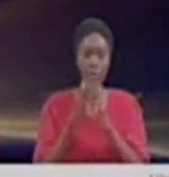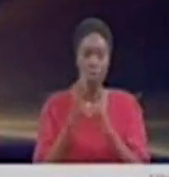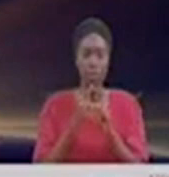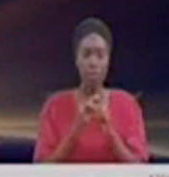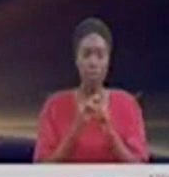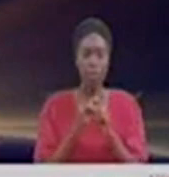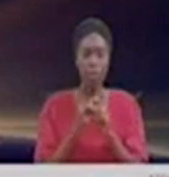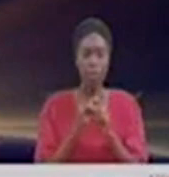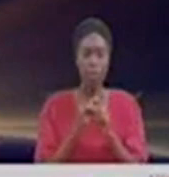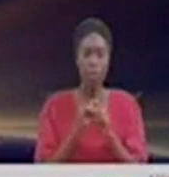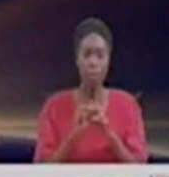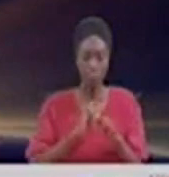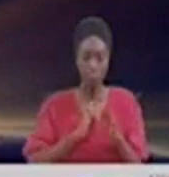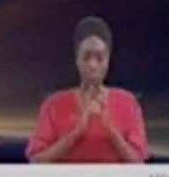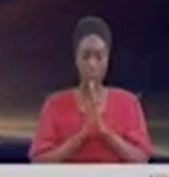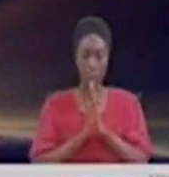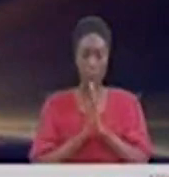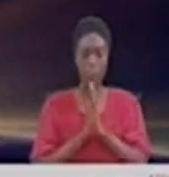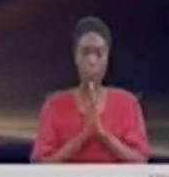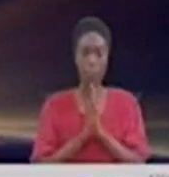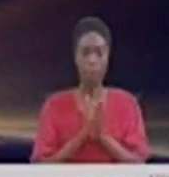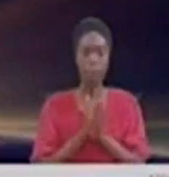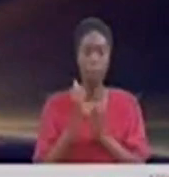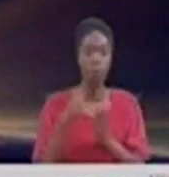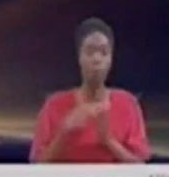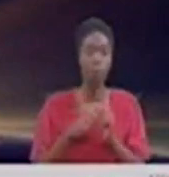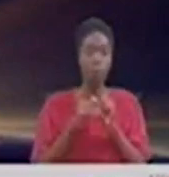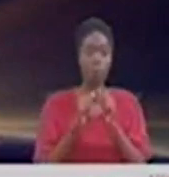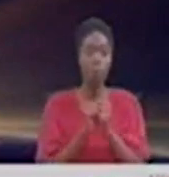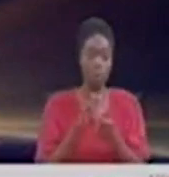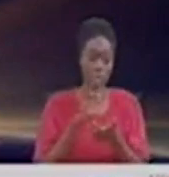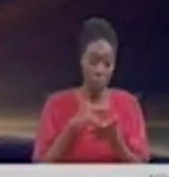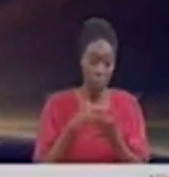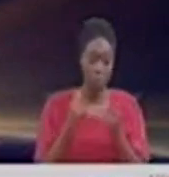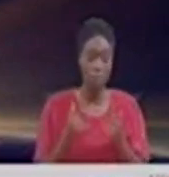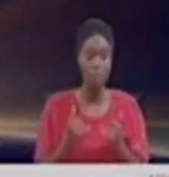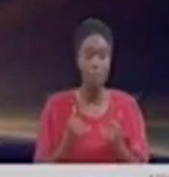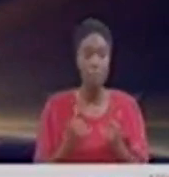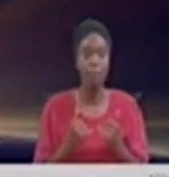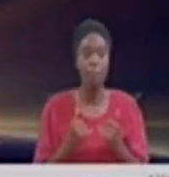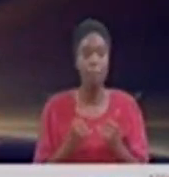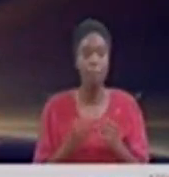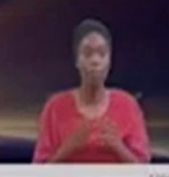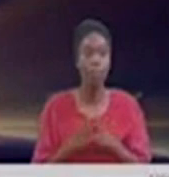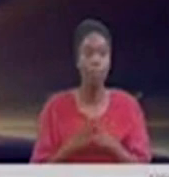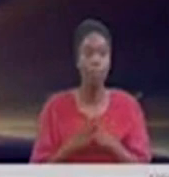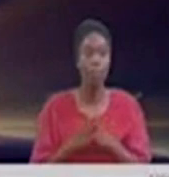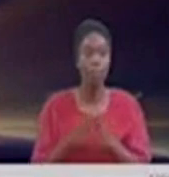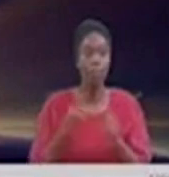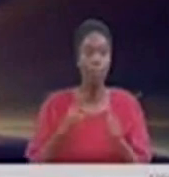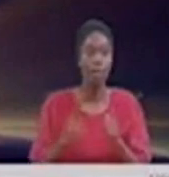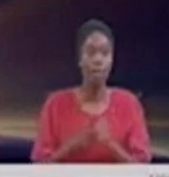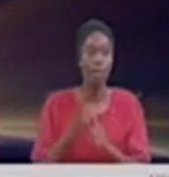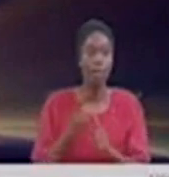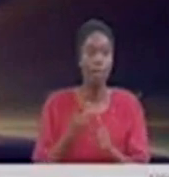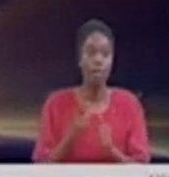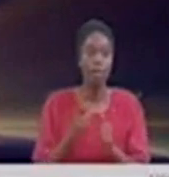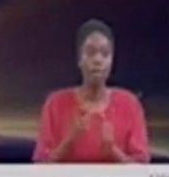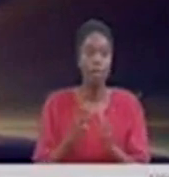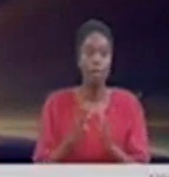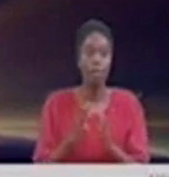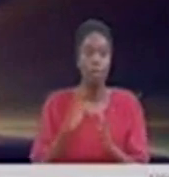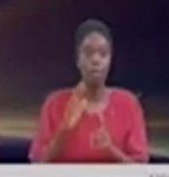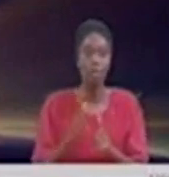Jesus' name, I pray. We'll continue with the reading now. The fourth book of Moses, called